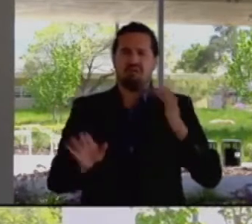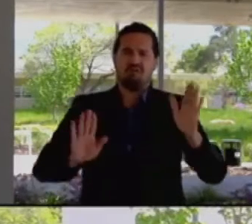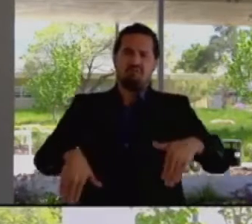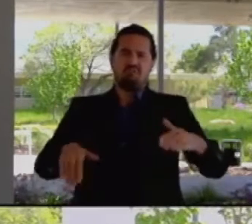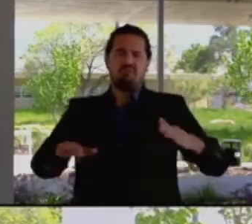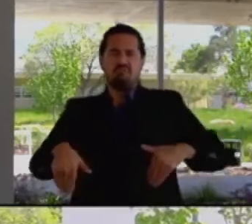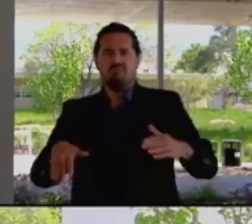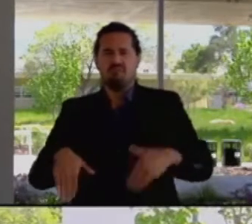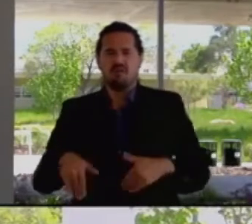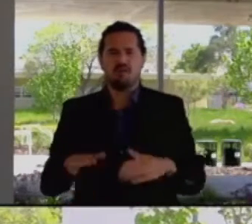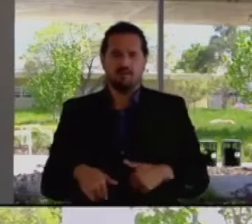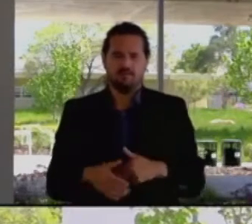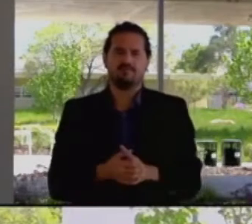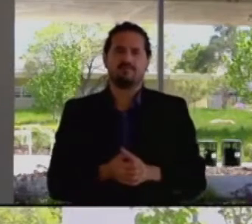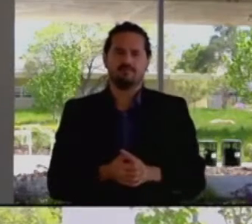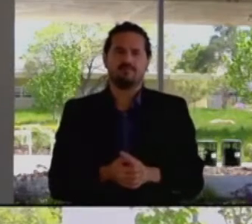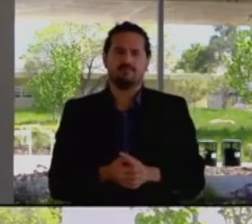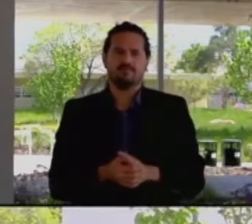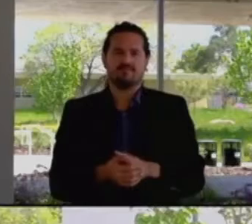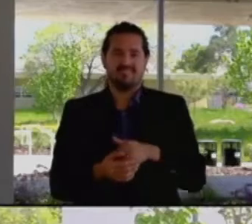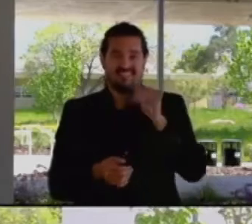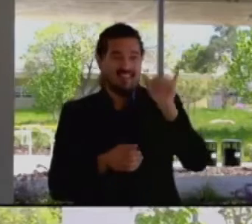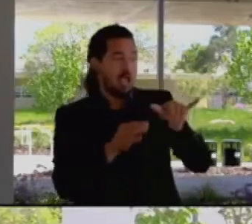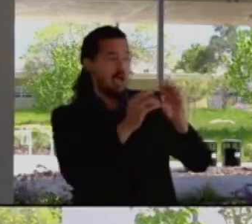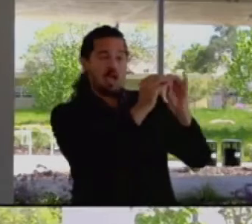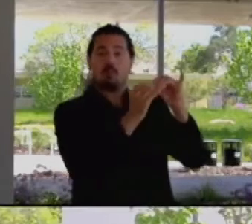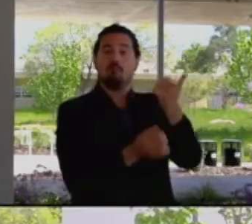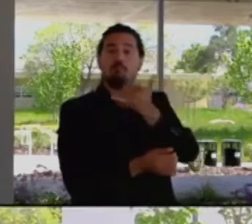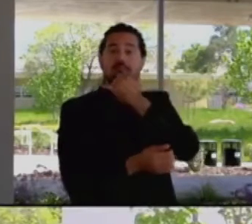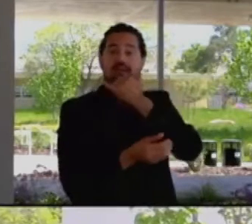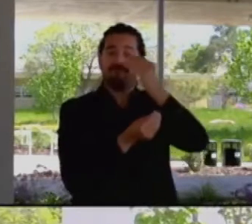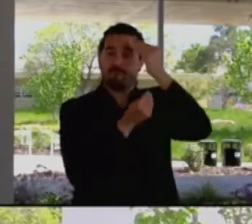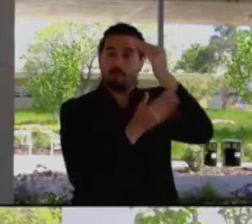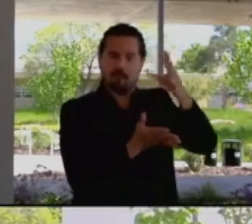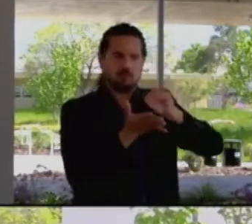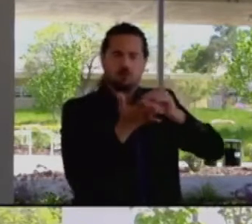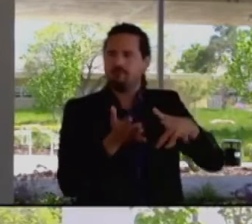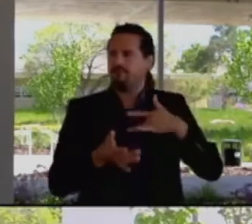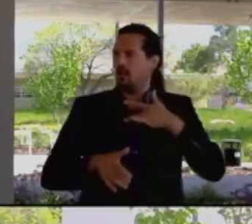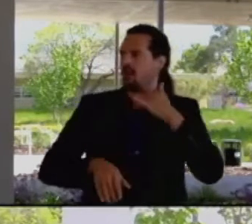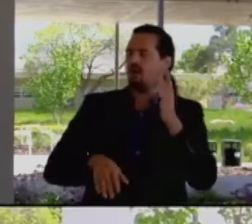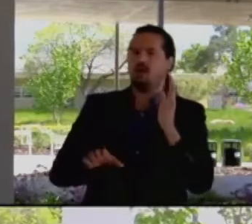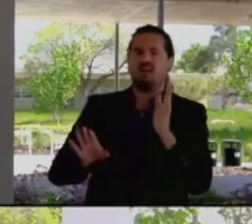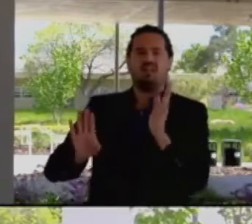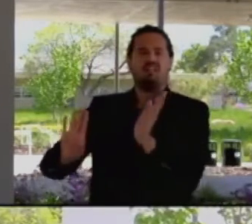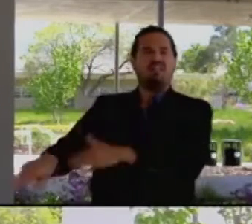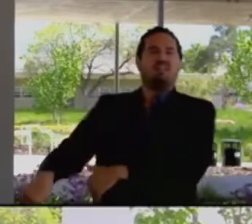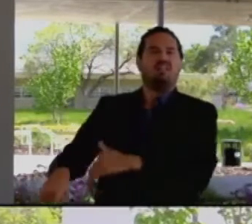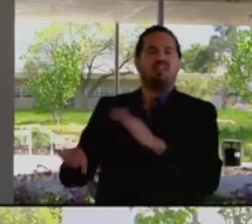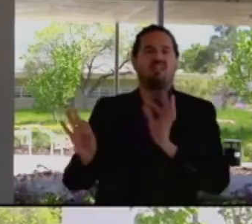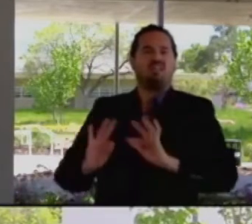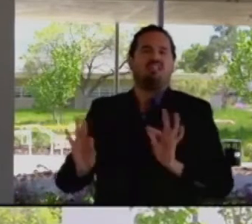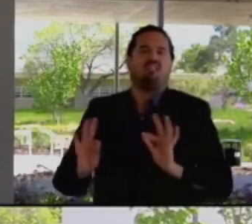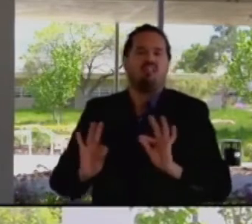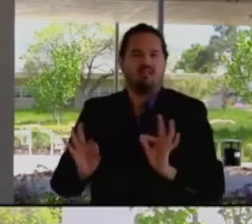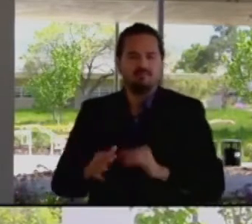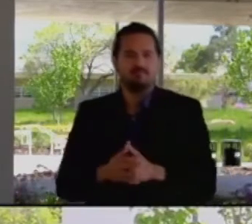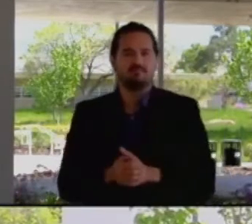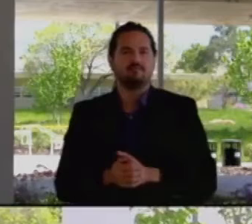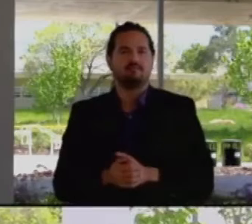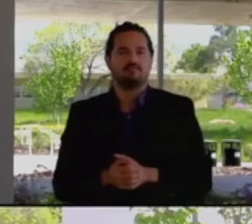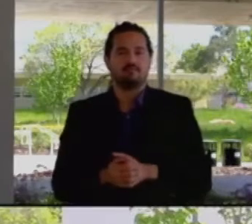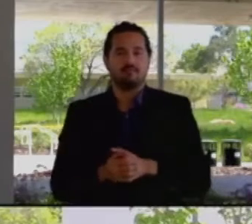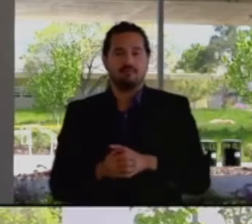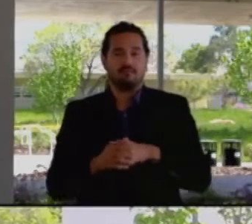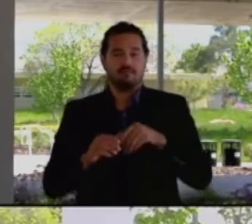spread around is causing the youth to not get our vaccines and to be reluctant about getting the vaccine. And I think once more people my age start coming out about getting